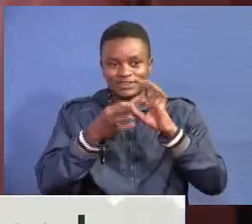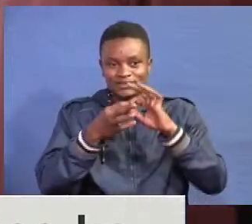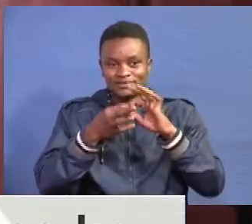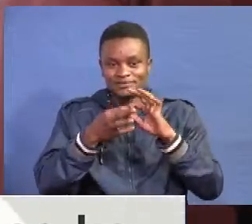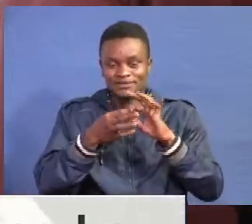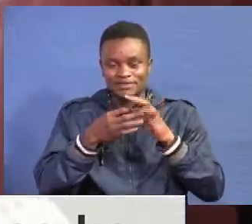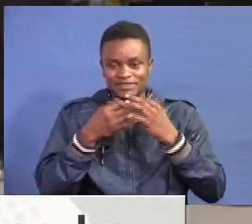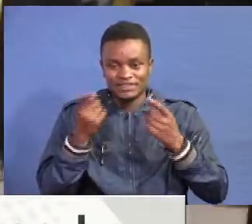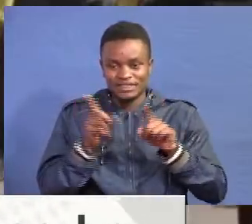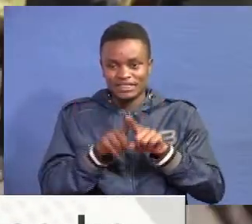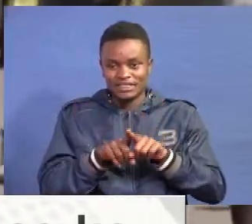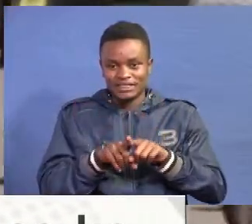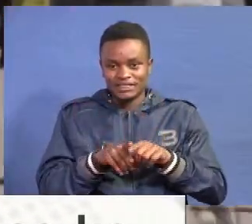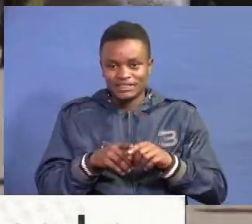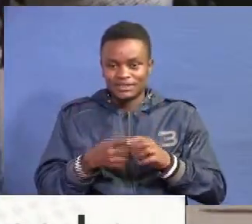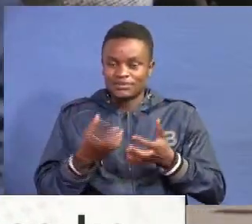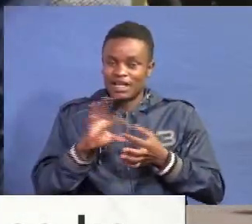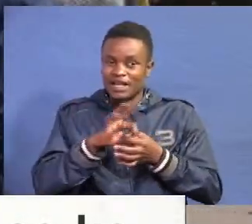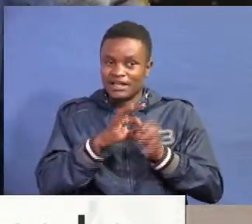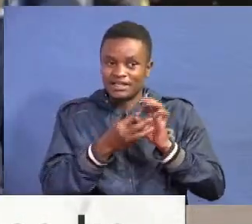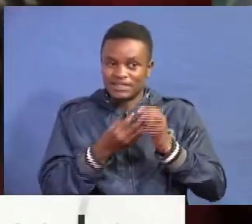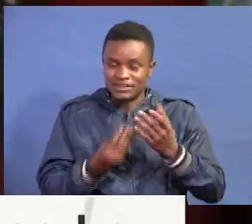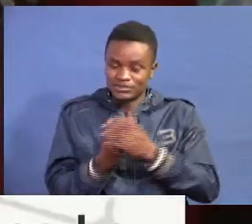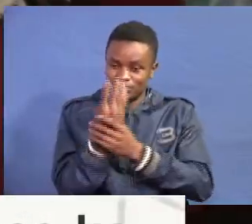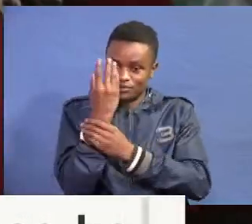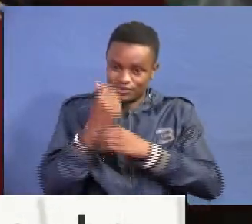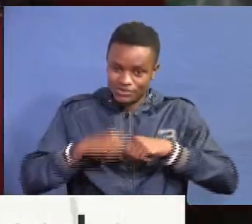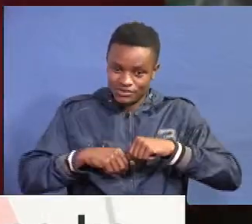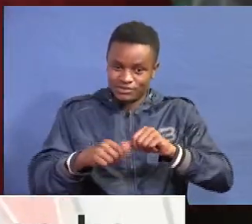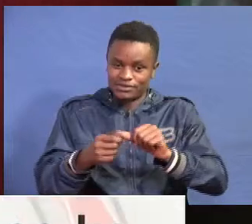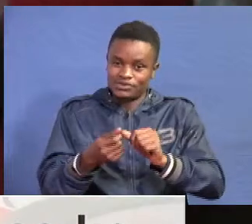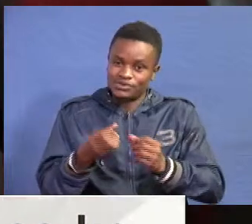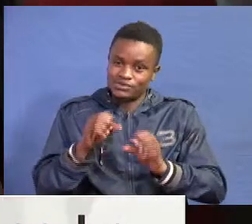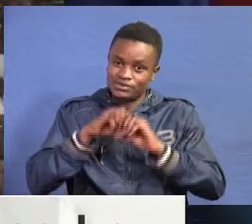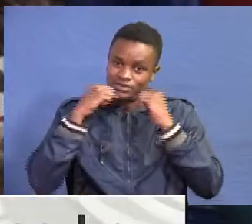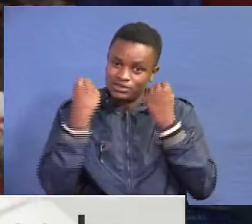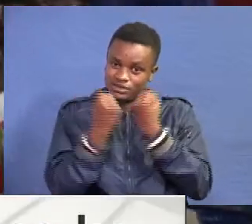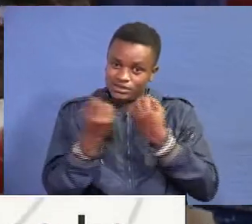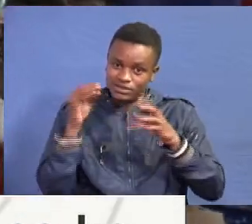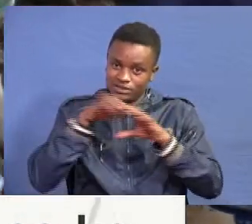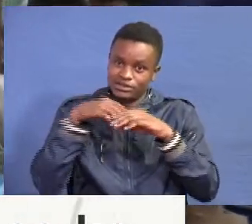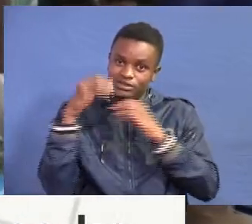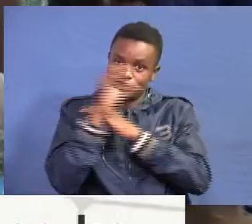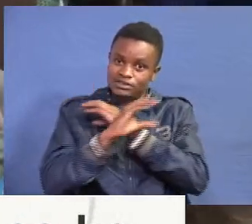As population growth continues to significantly impact food security in the country,